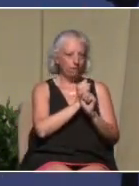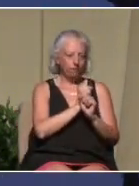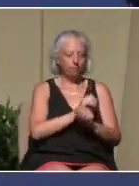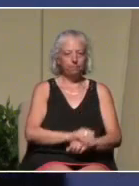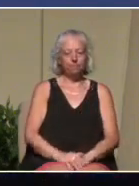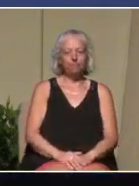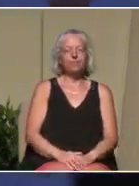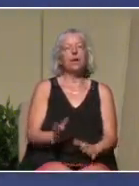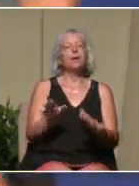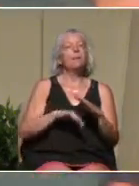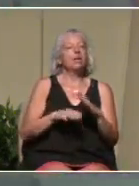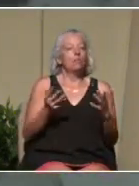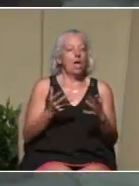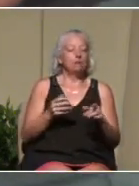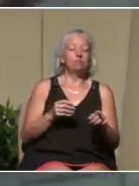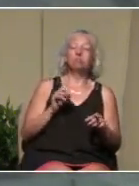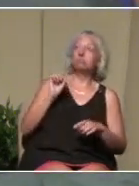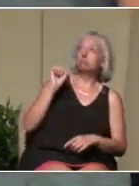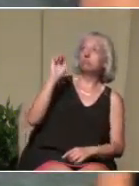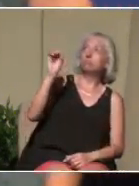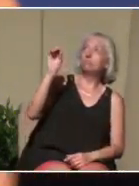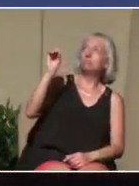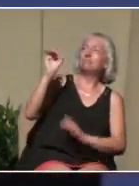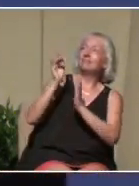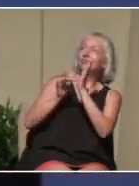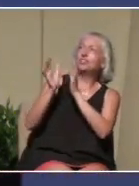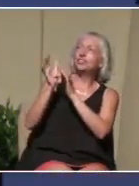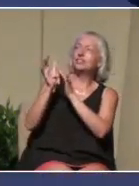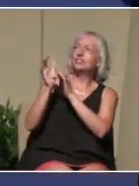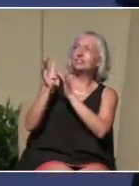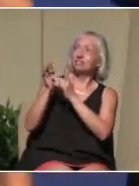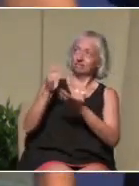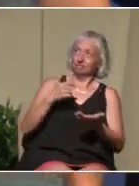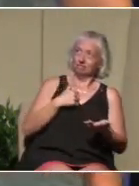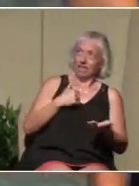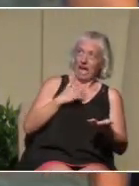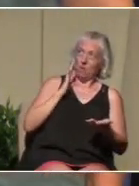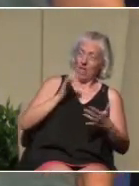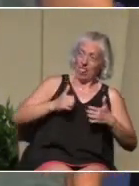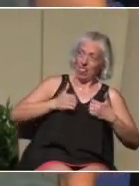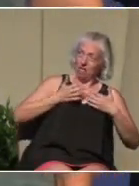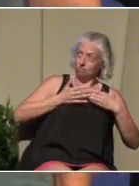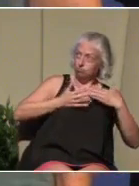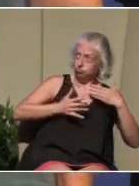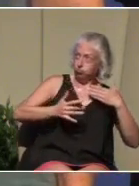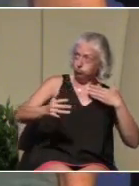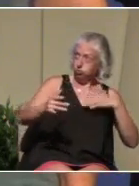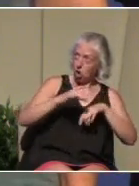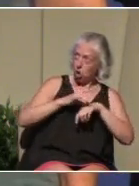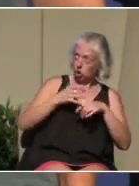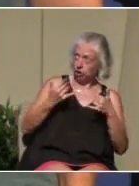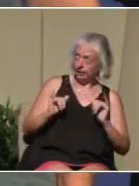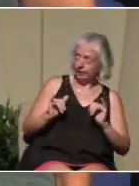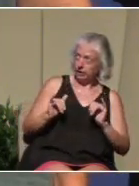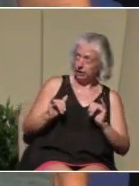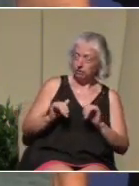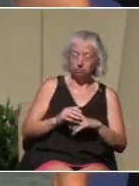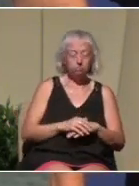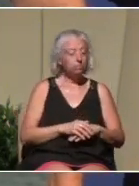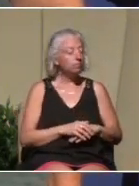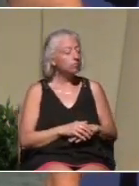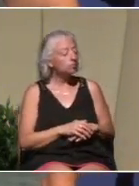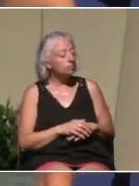confidentiality, but basically Tetcha said this. She said, "Jesus, am I going to be living long on this earth yet?" And Jesus